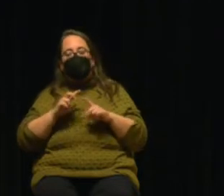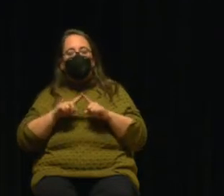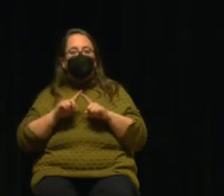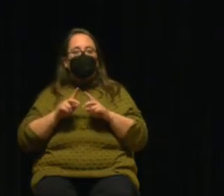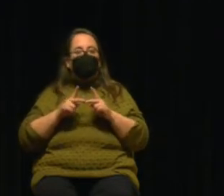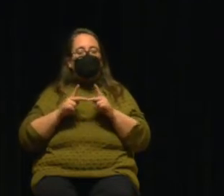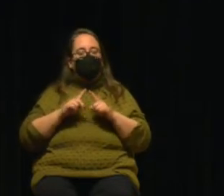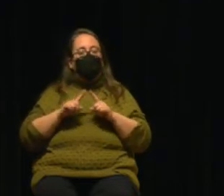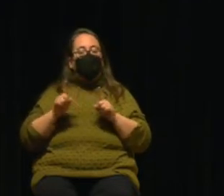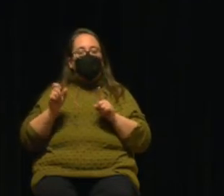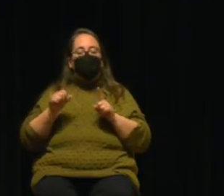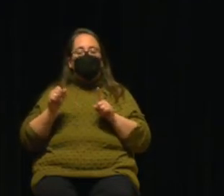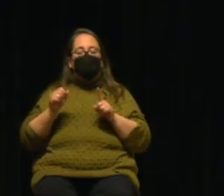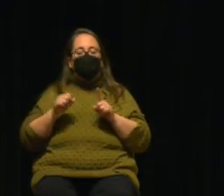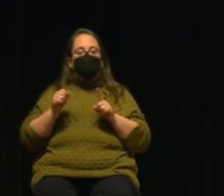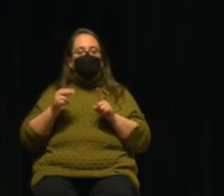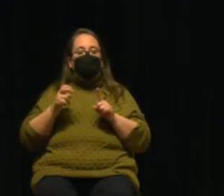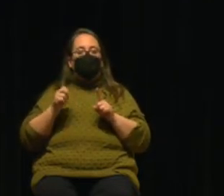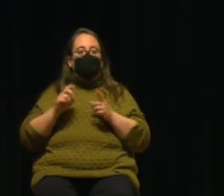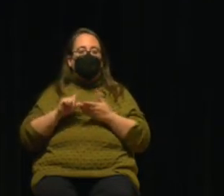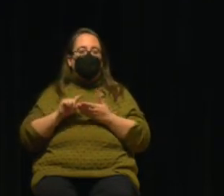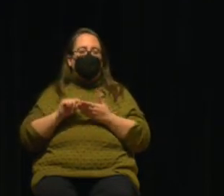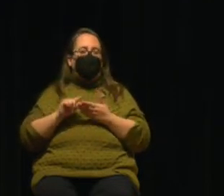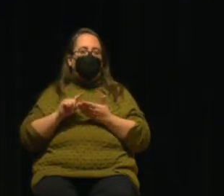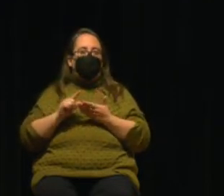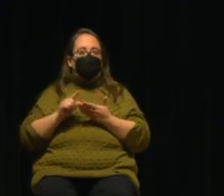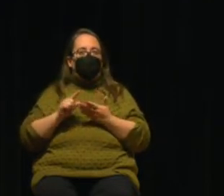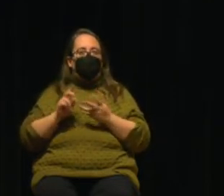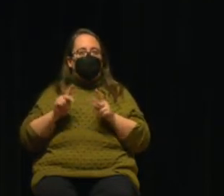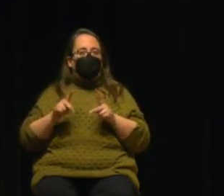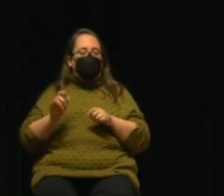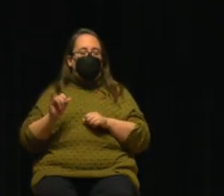but she was a newspaper publisher as well. So